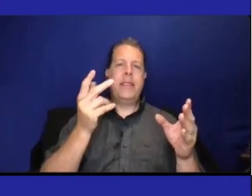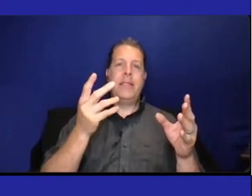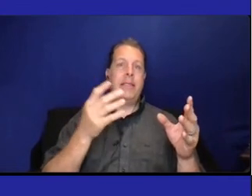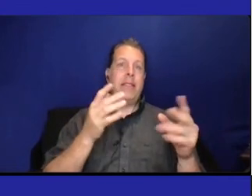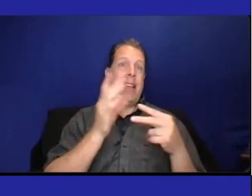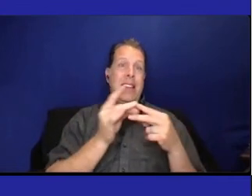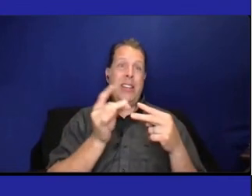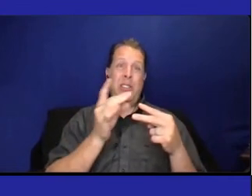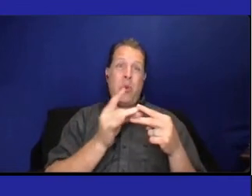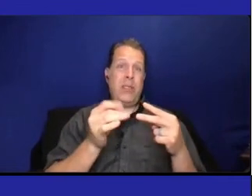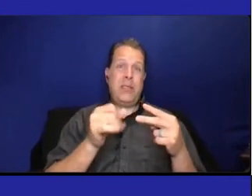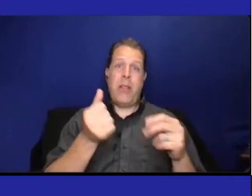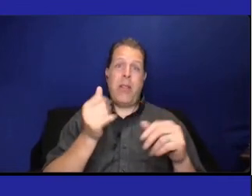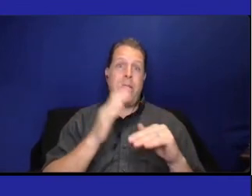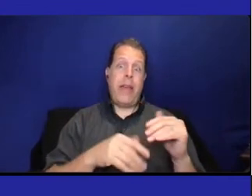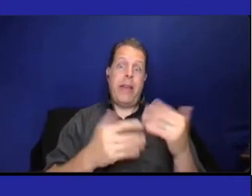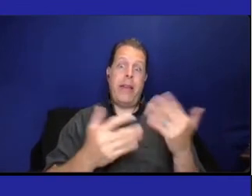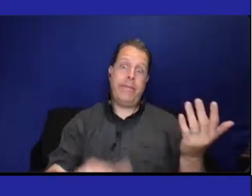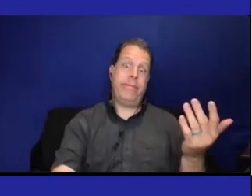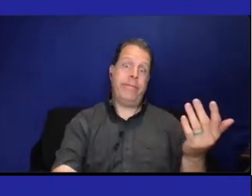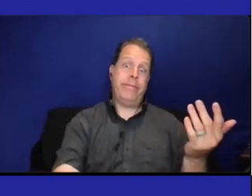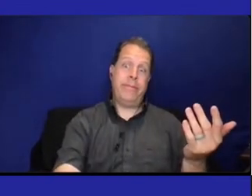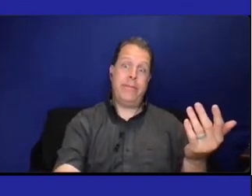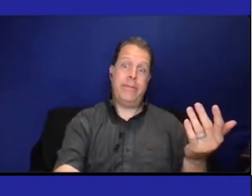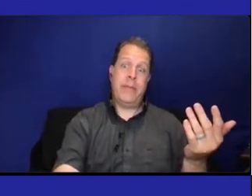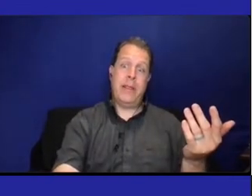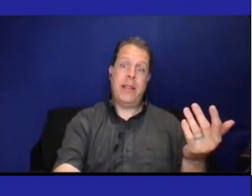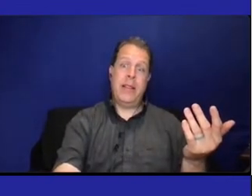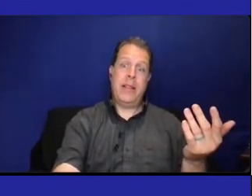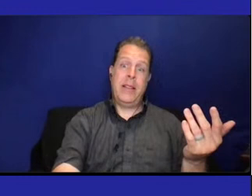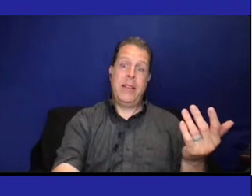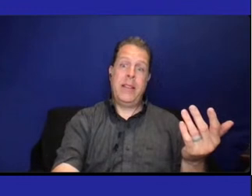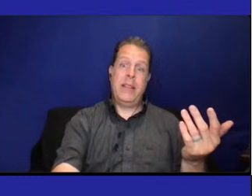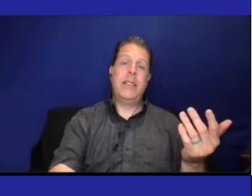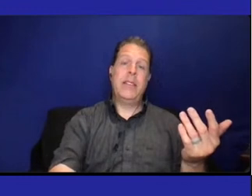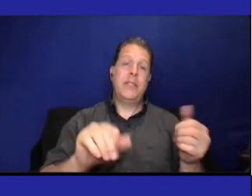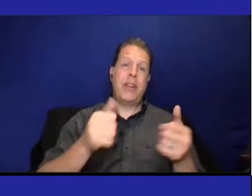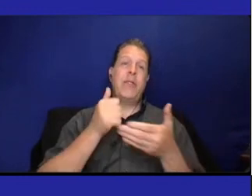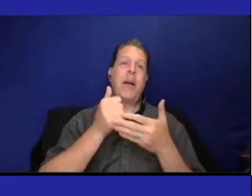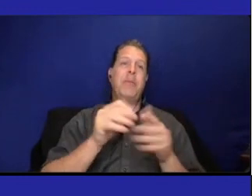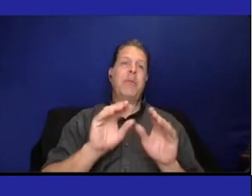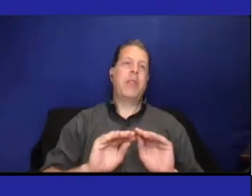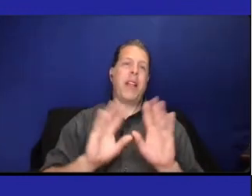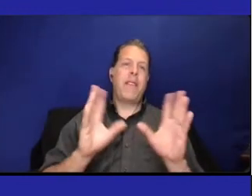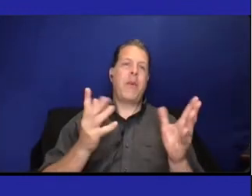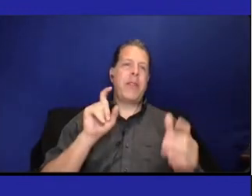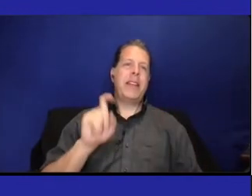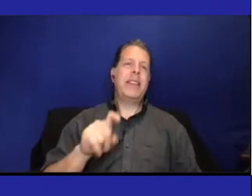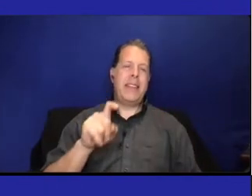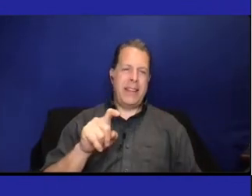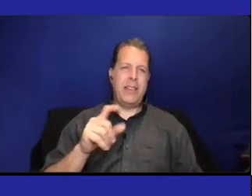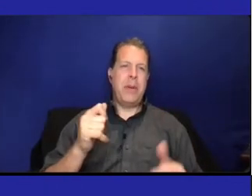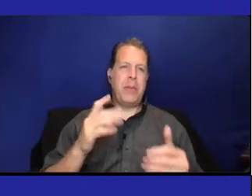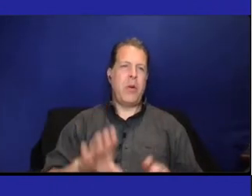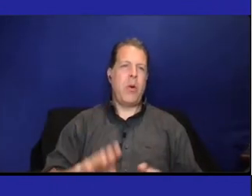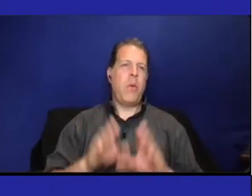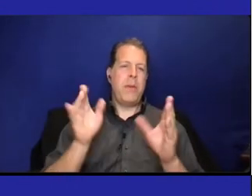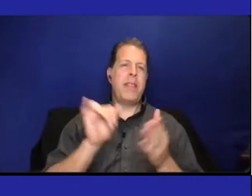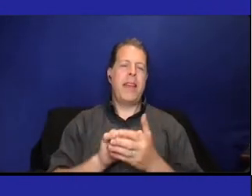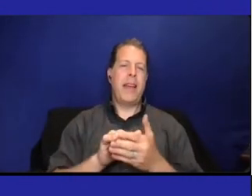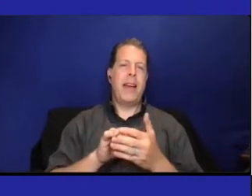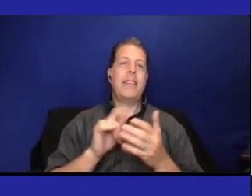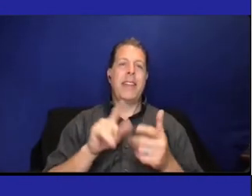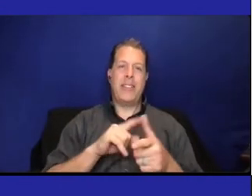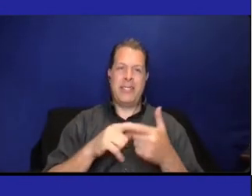other than to try to help them clarify what they need in order to open it and get it